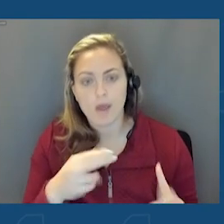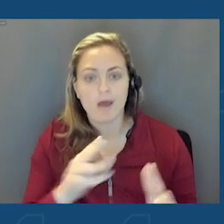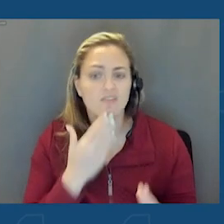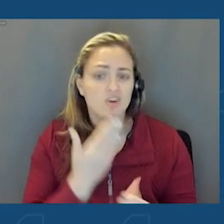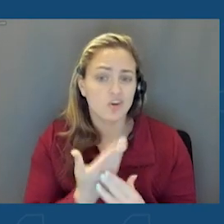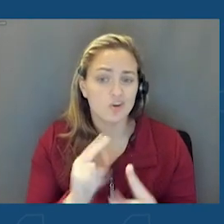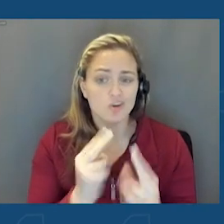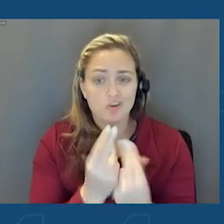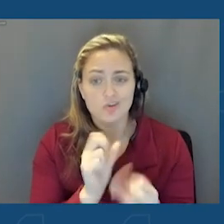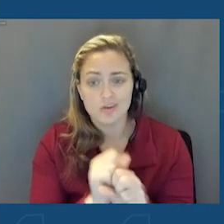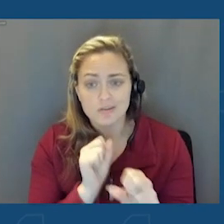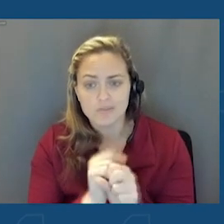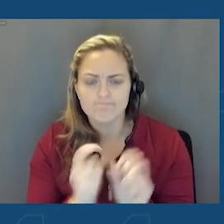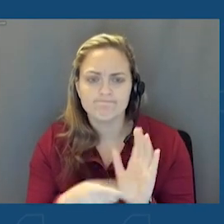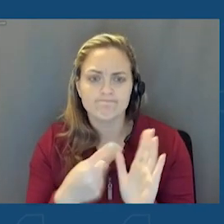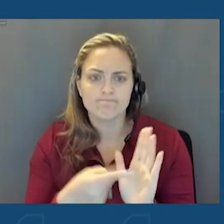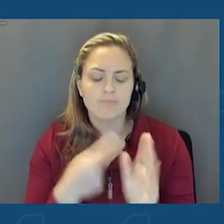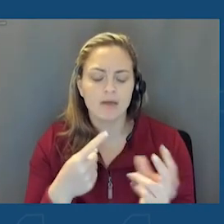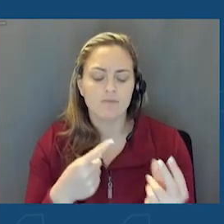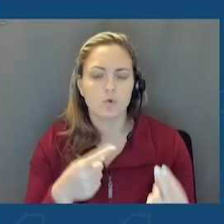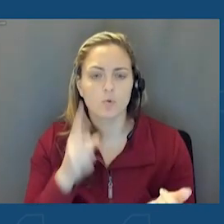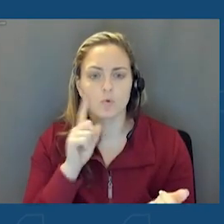jobs, sometimes have to quit their